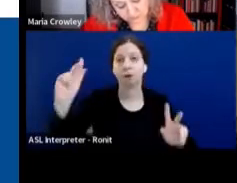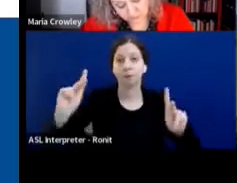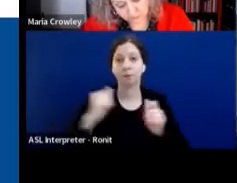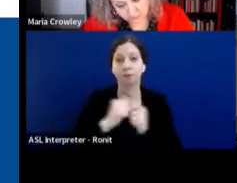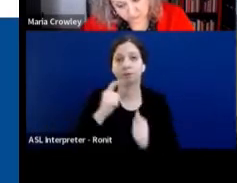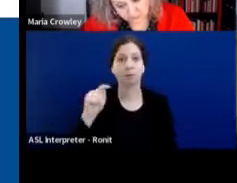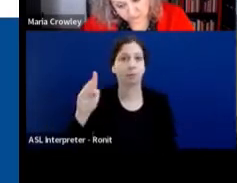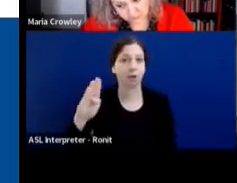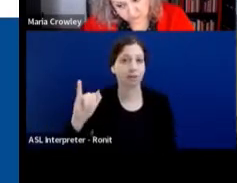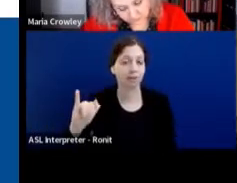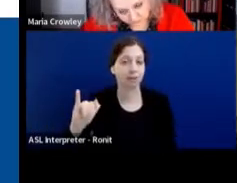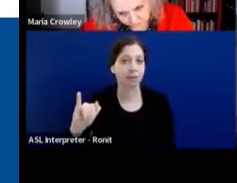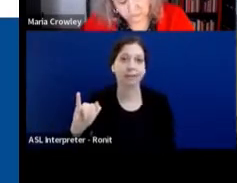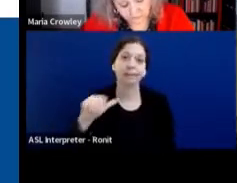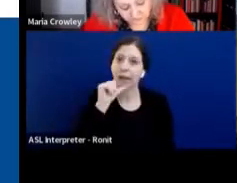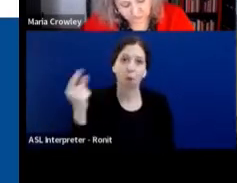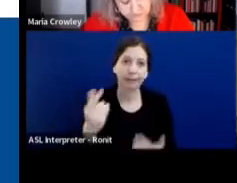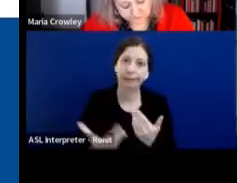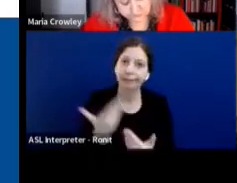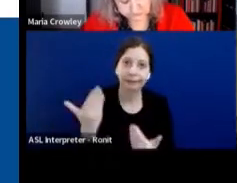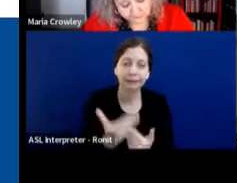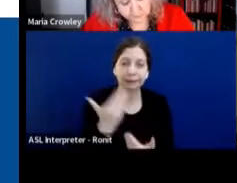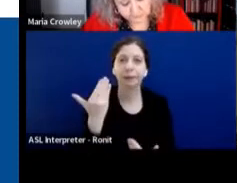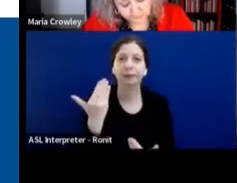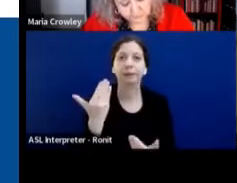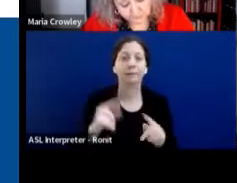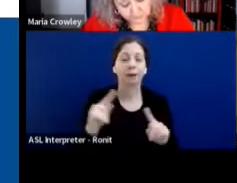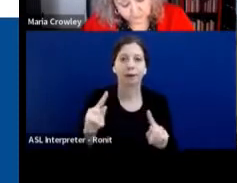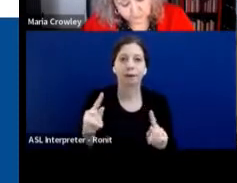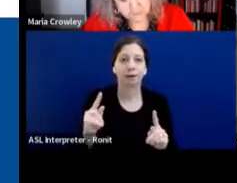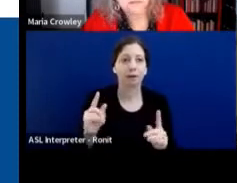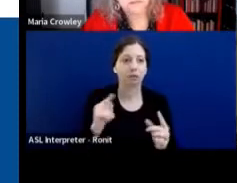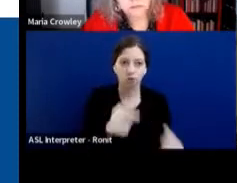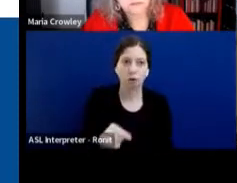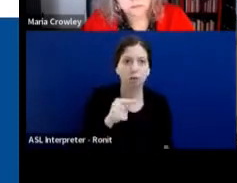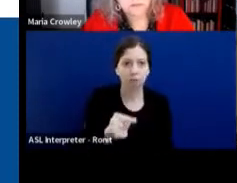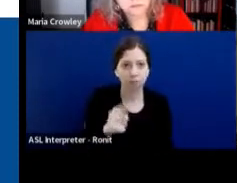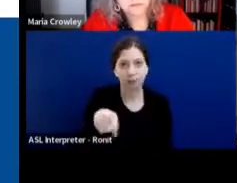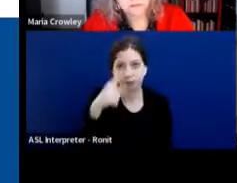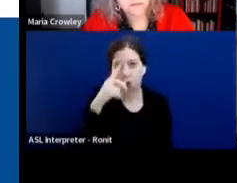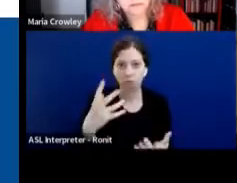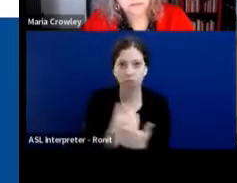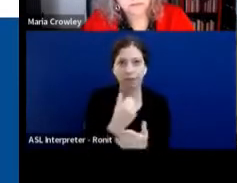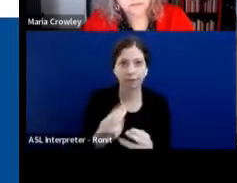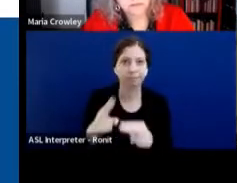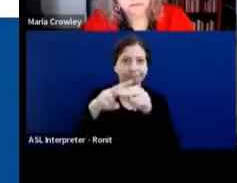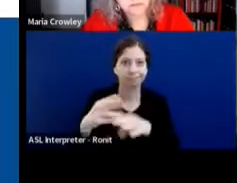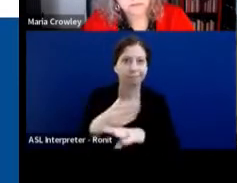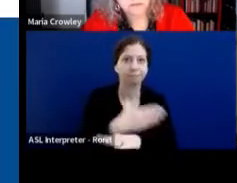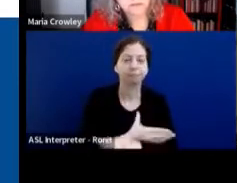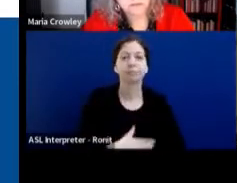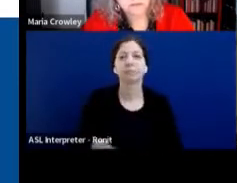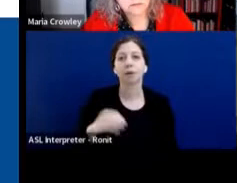that, yeah, it's not always going to be easy, but nothing struggle for, nothing gain. But Maria really taught me about